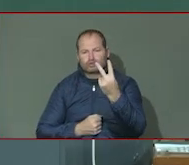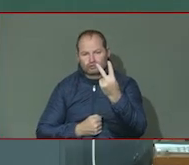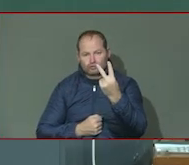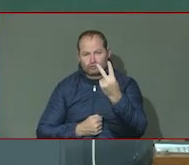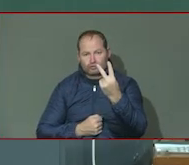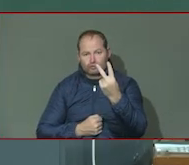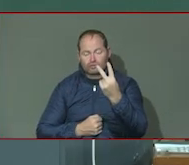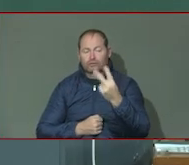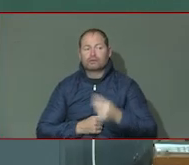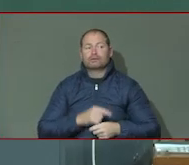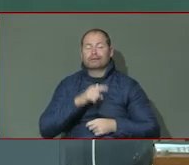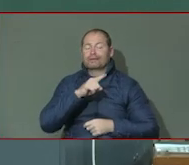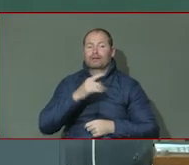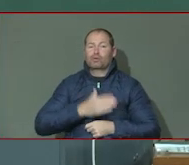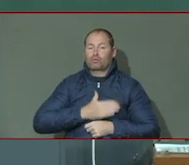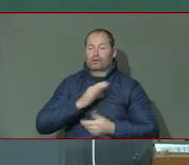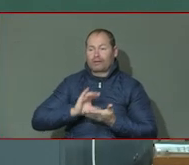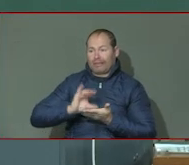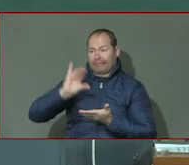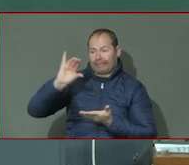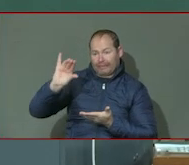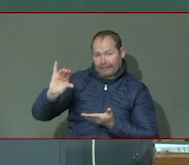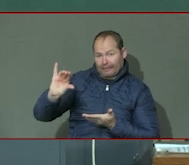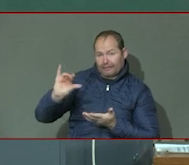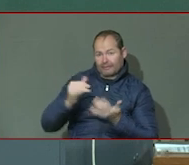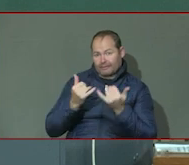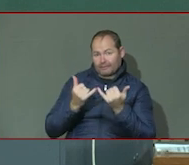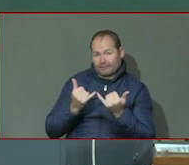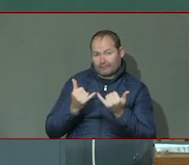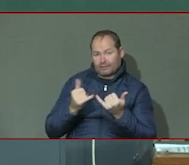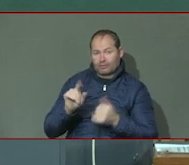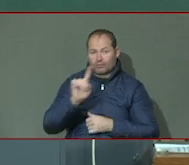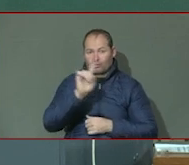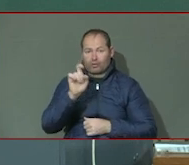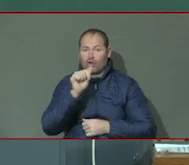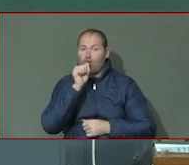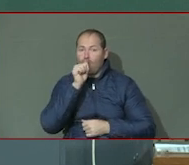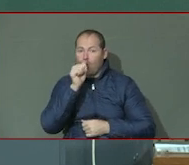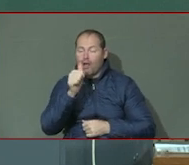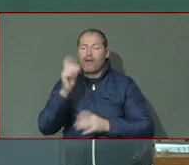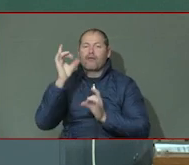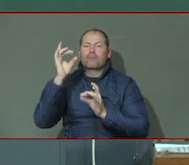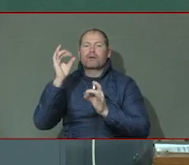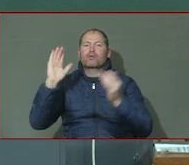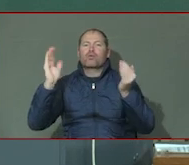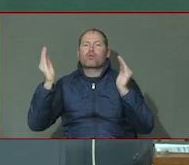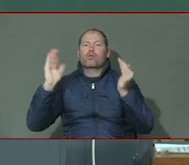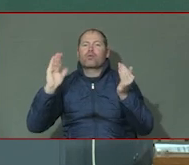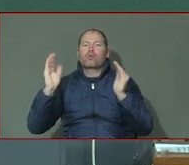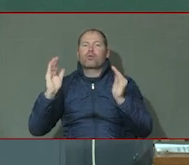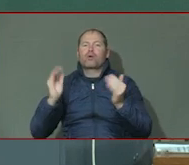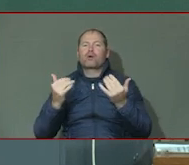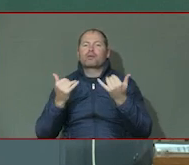Who wants to invest money in one company? When answering the questions below, compare the information given and quote the